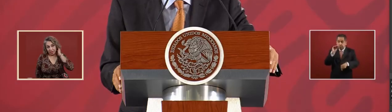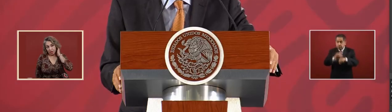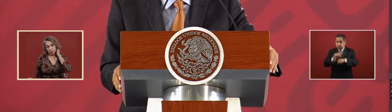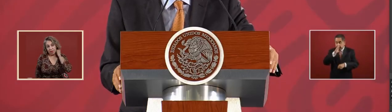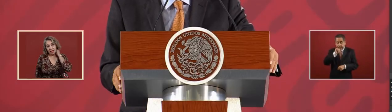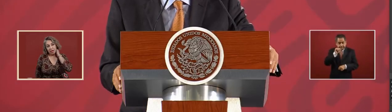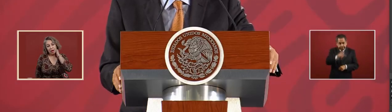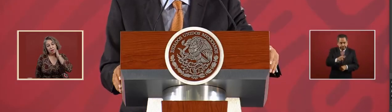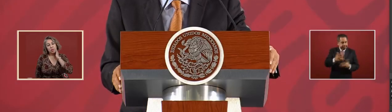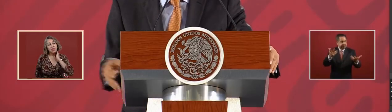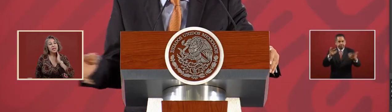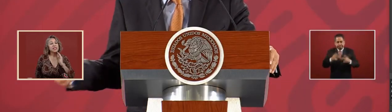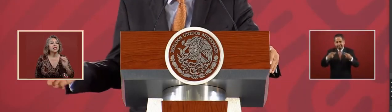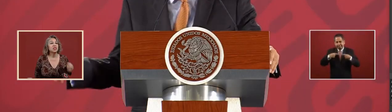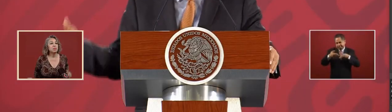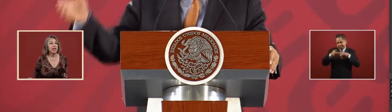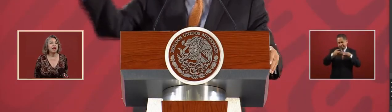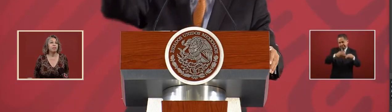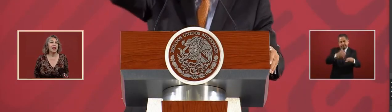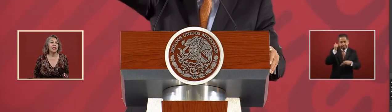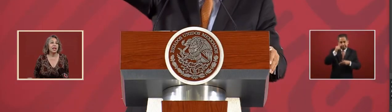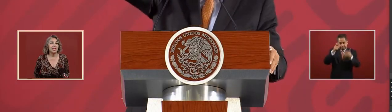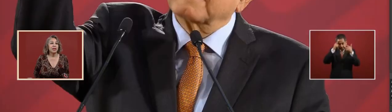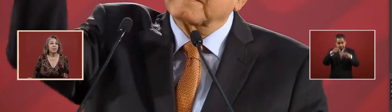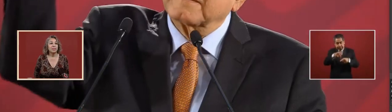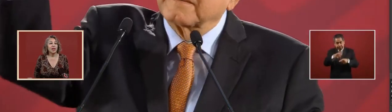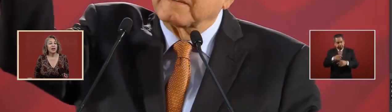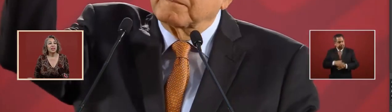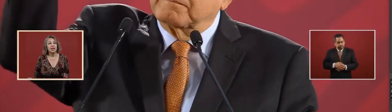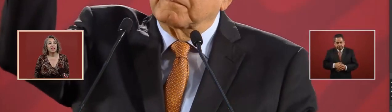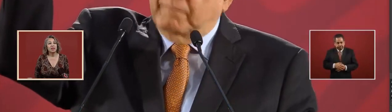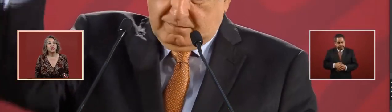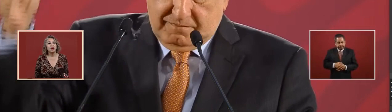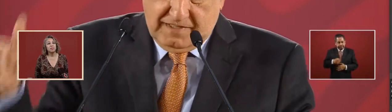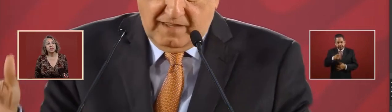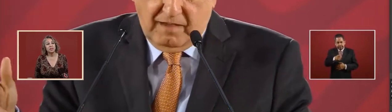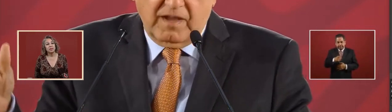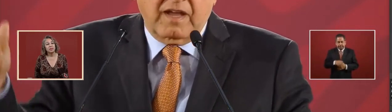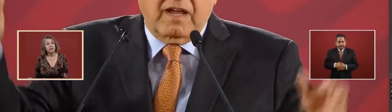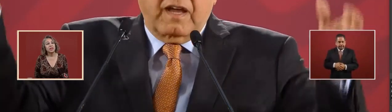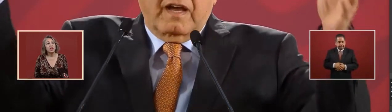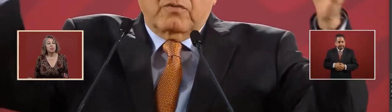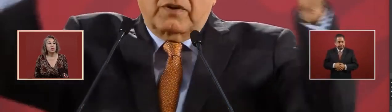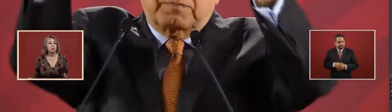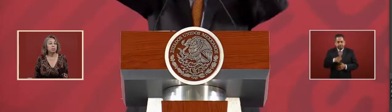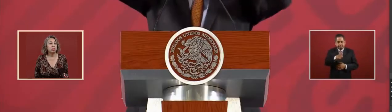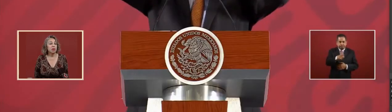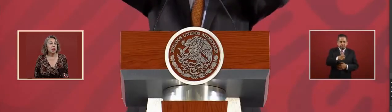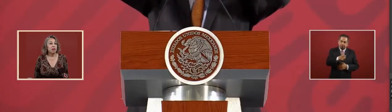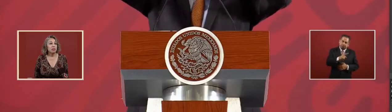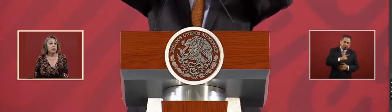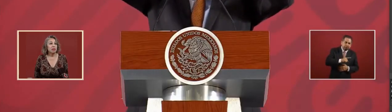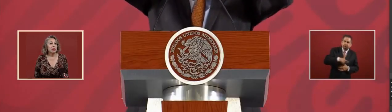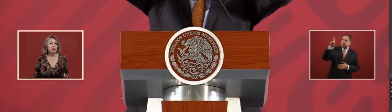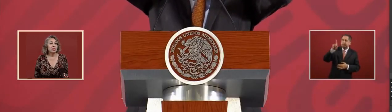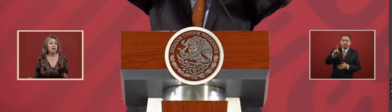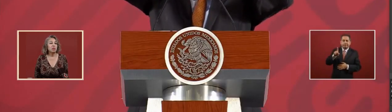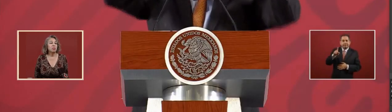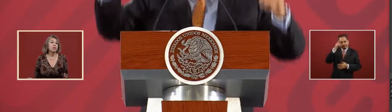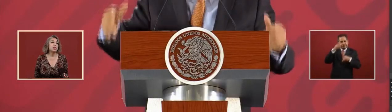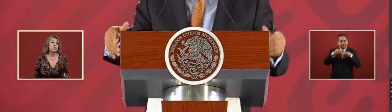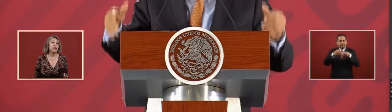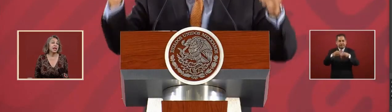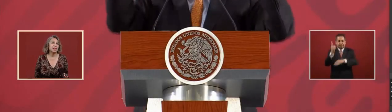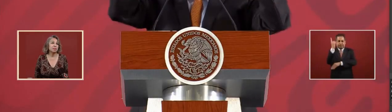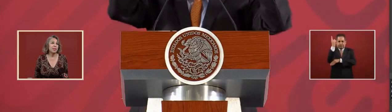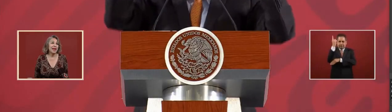viajes, when the marines used to behave les, badly on the trips, mandaba they would, una especie de canastilla, they would